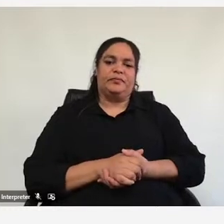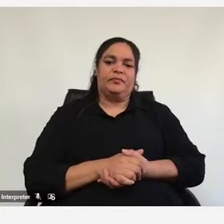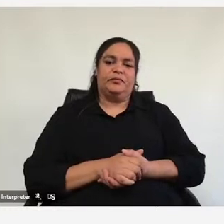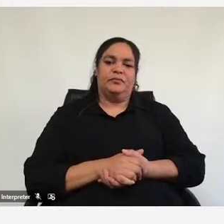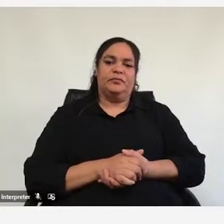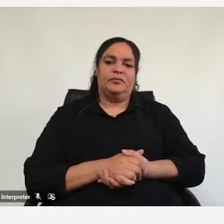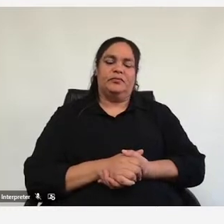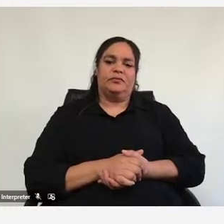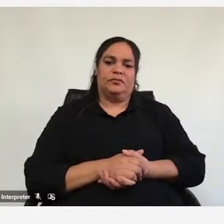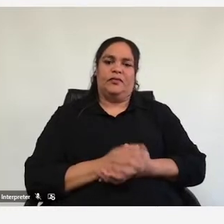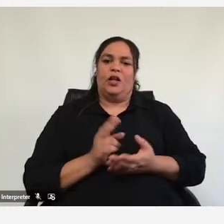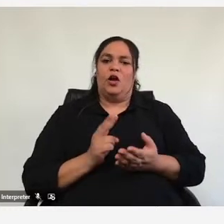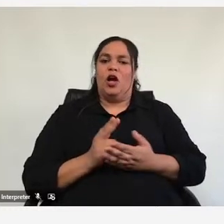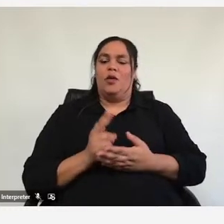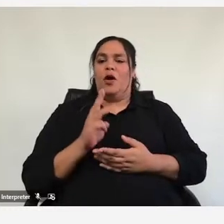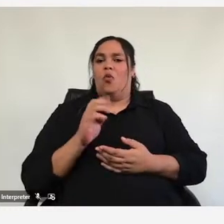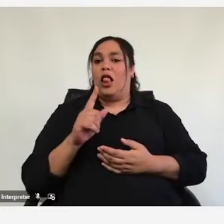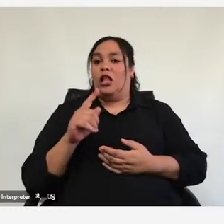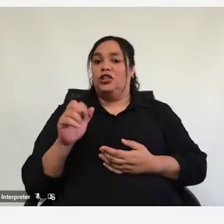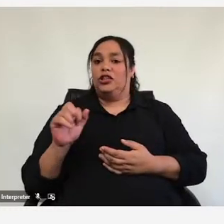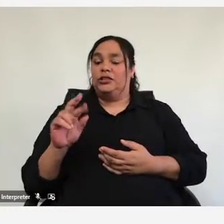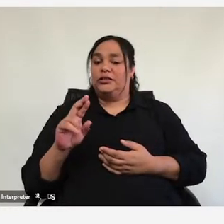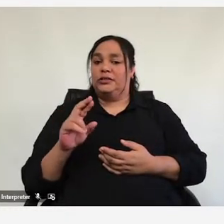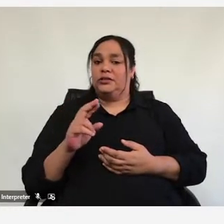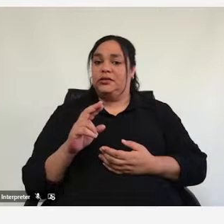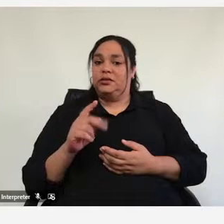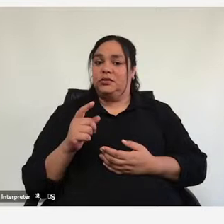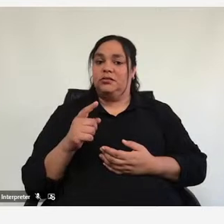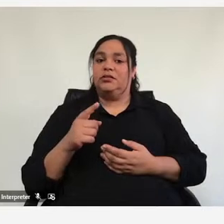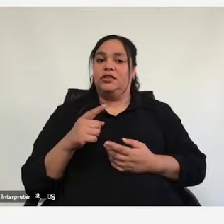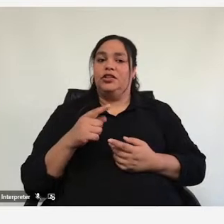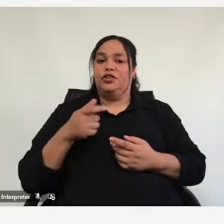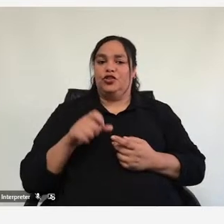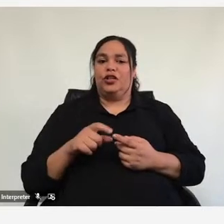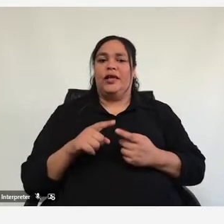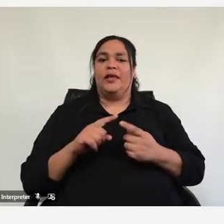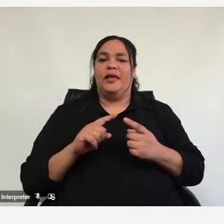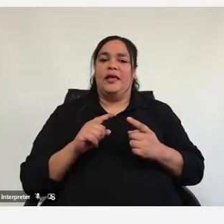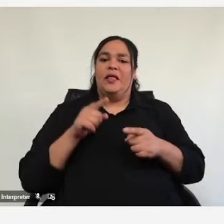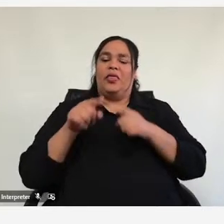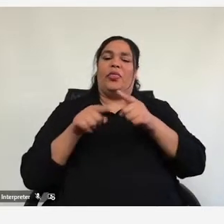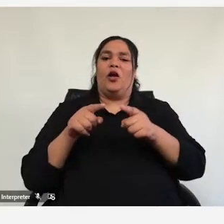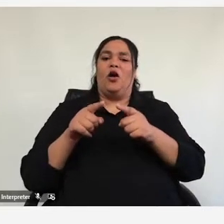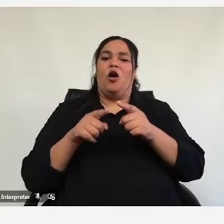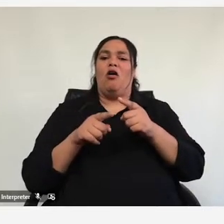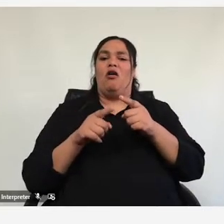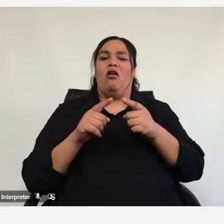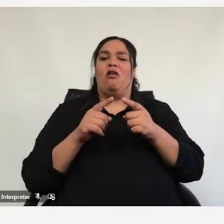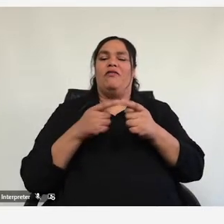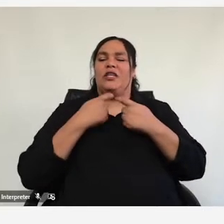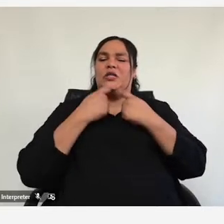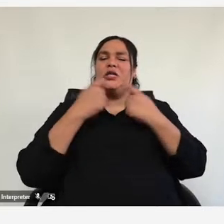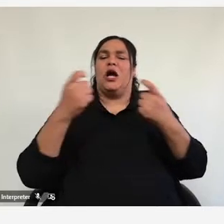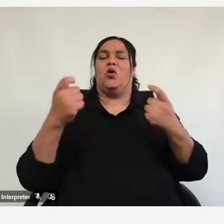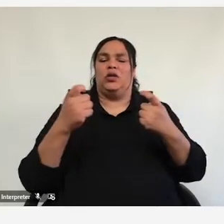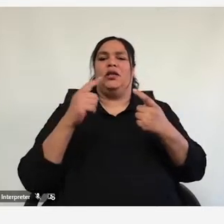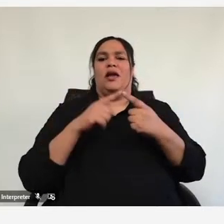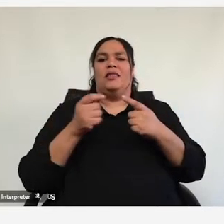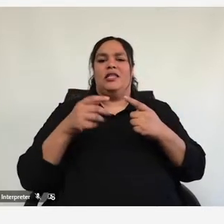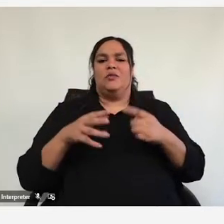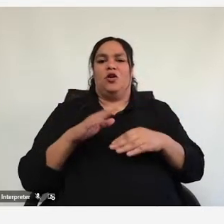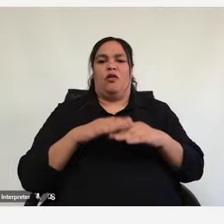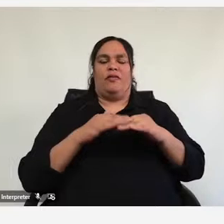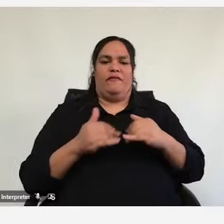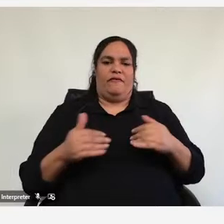Honourable Walters, is that a point of order? Yes, Chair, the enemies of the poor are shouting and disrupting the speaker on the floor.